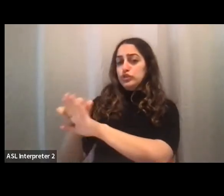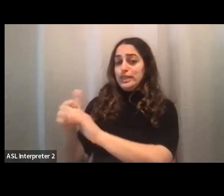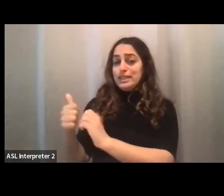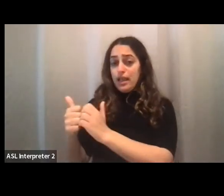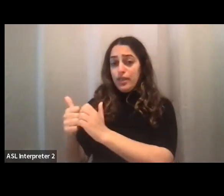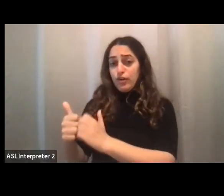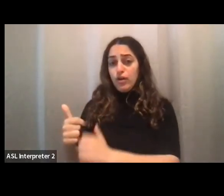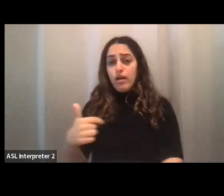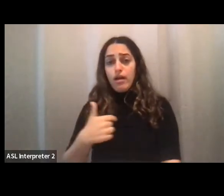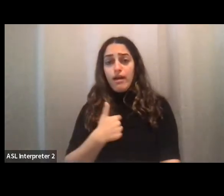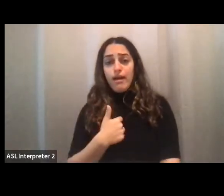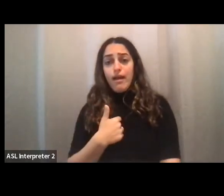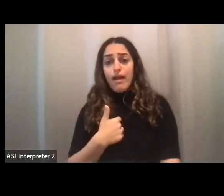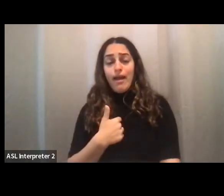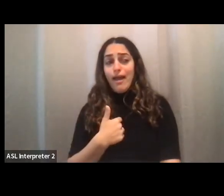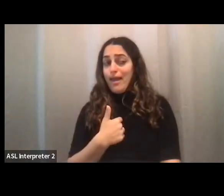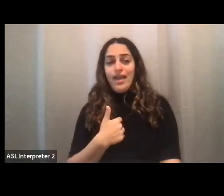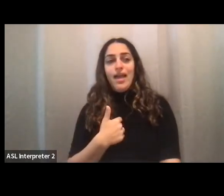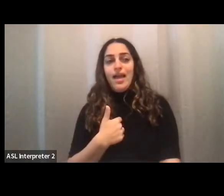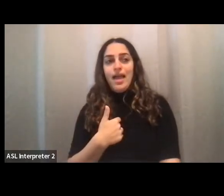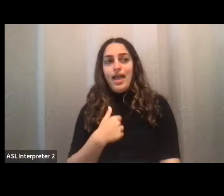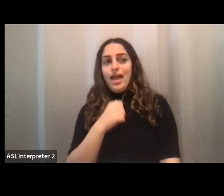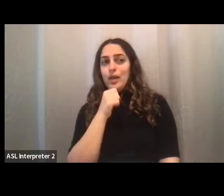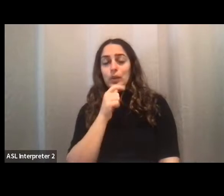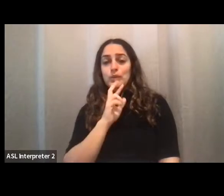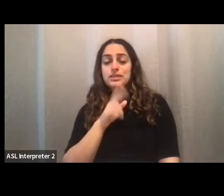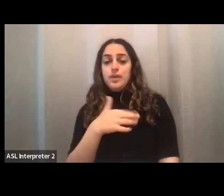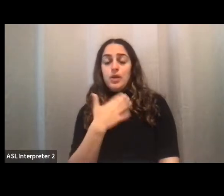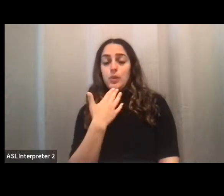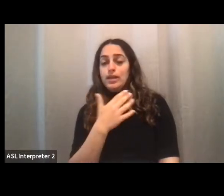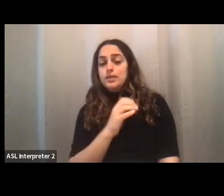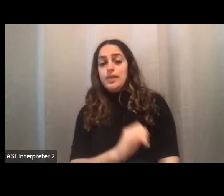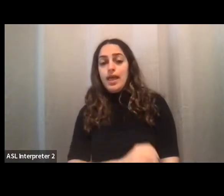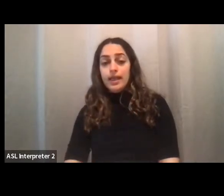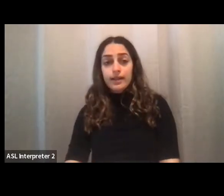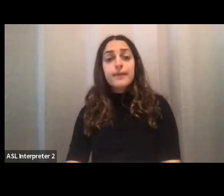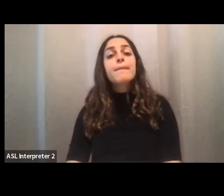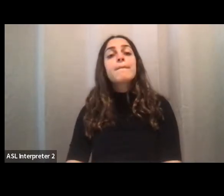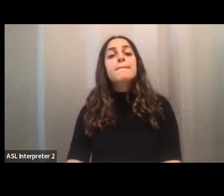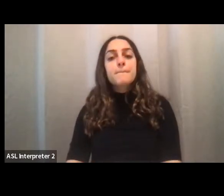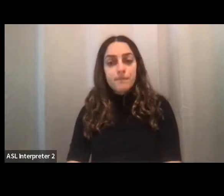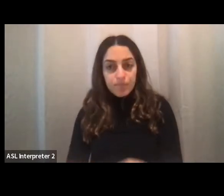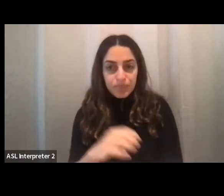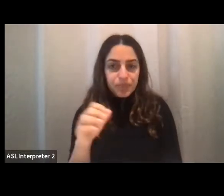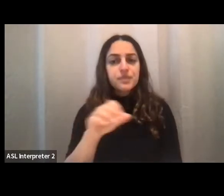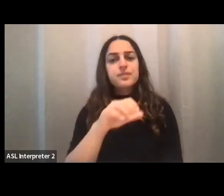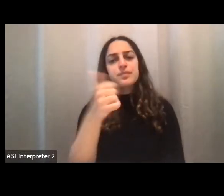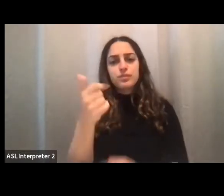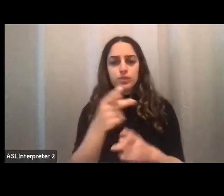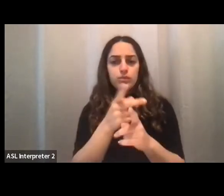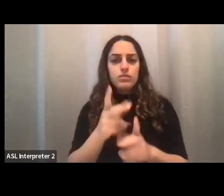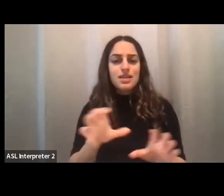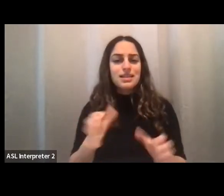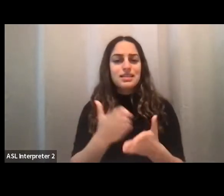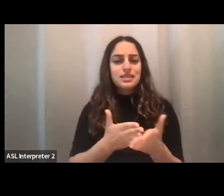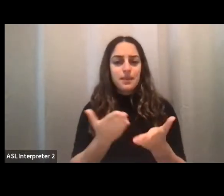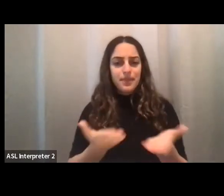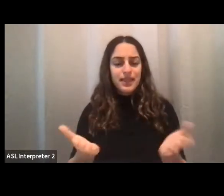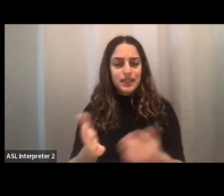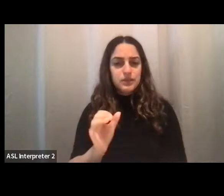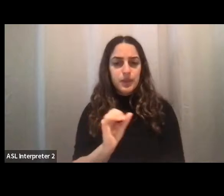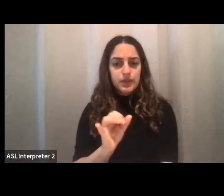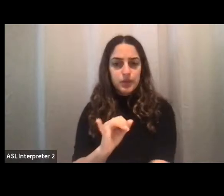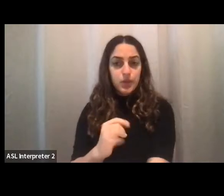and i didn't take too kind to that other supervisors did similar things as well one of them